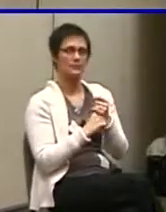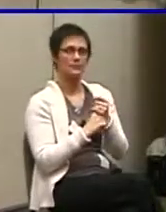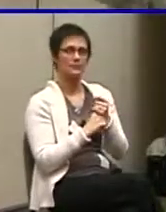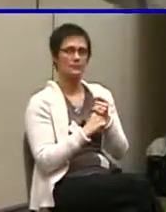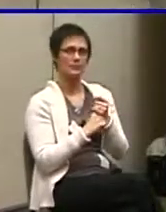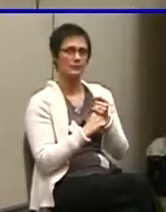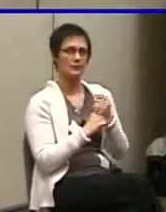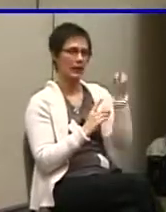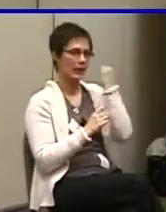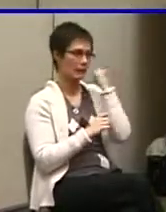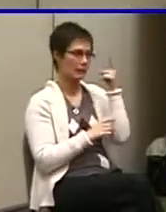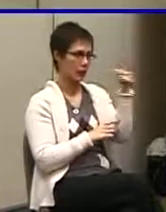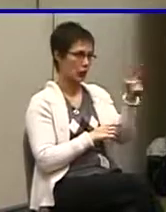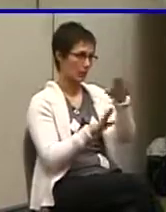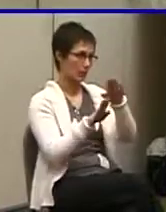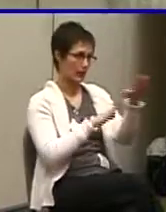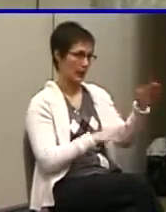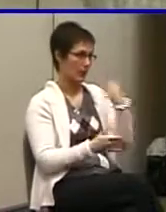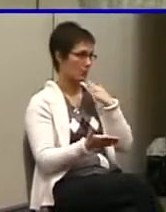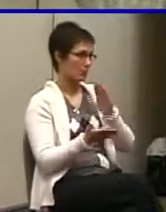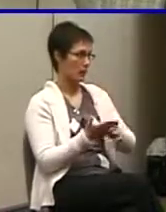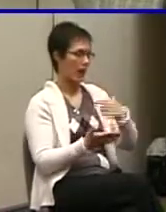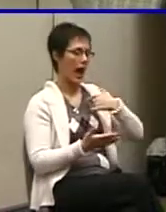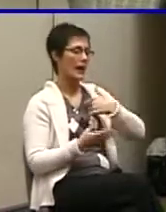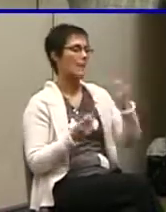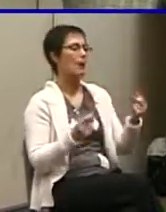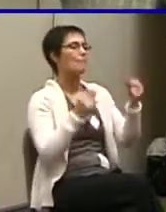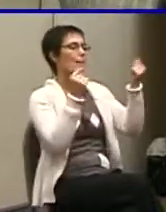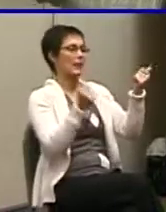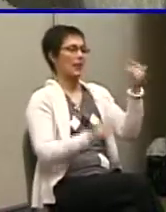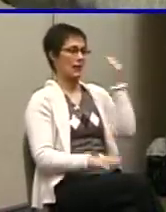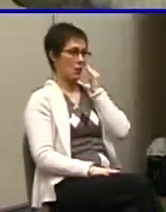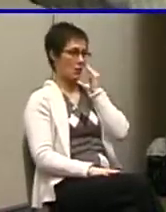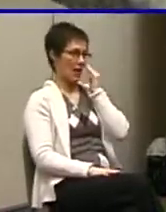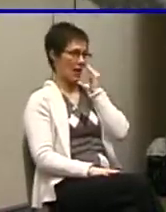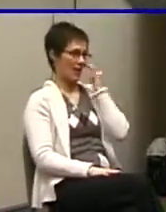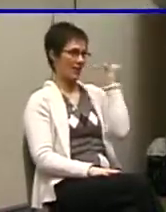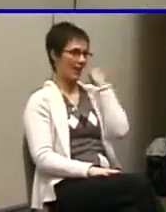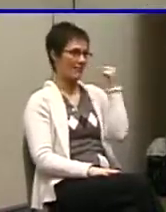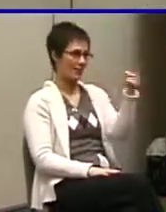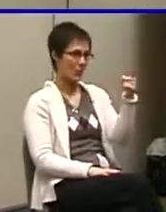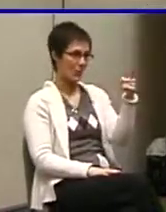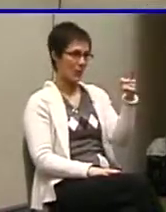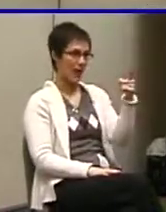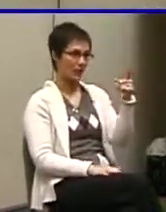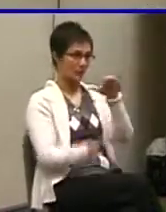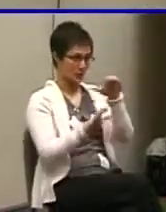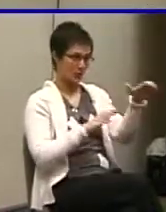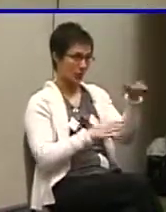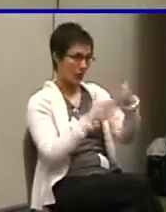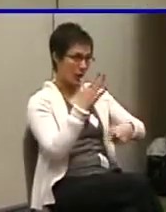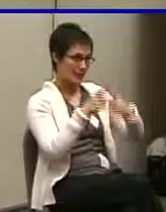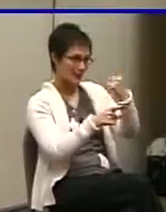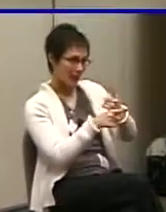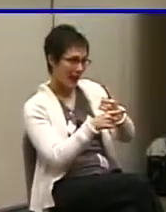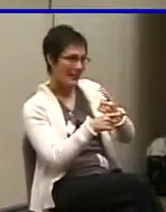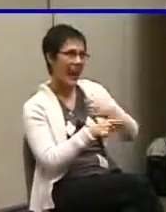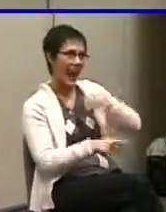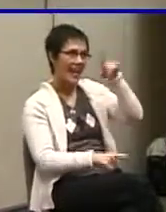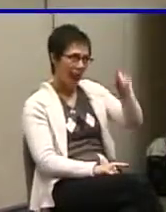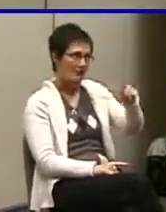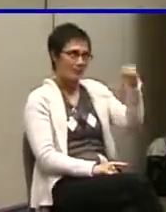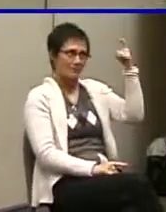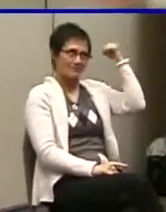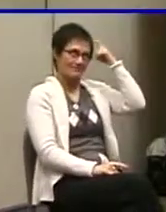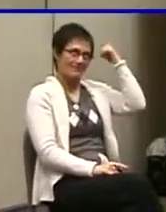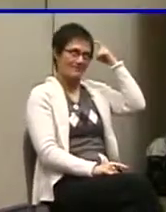you misbehave, I'm immediately aware of it. When you do what you're supposed to do, I've got to keep that in mind. It's a